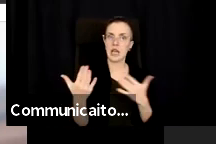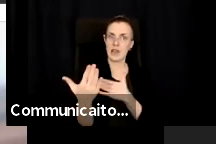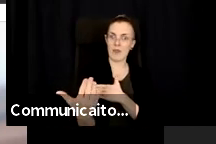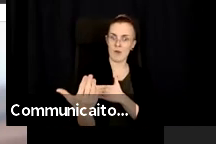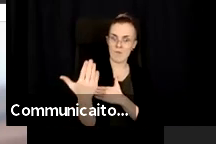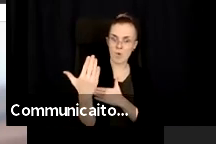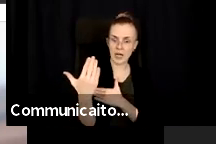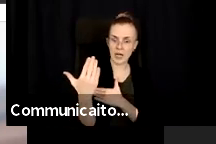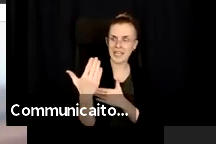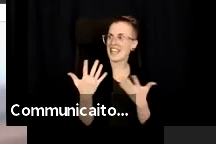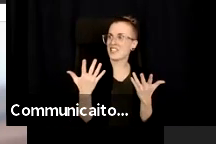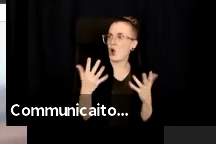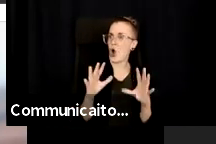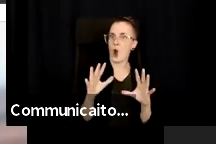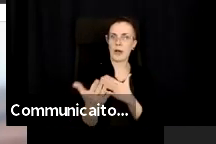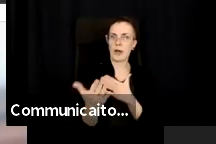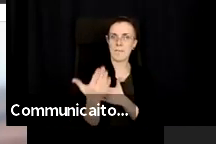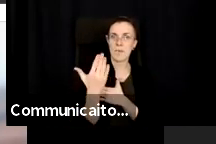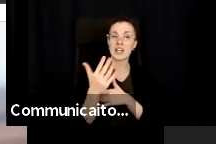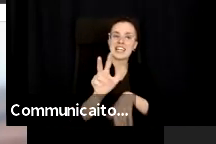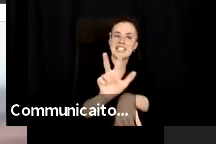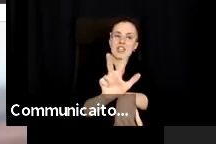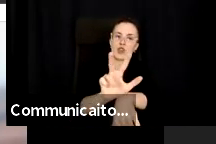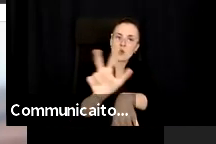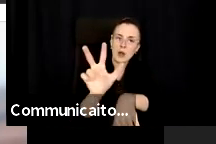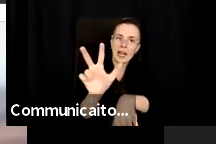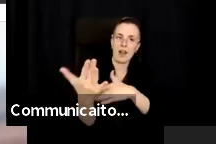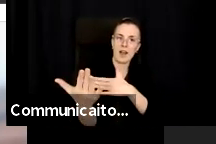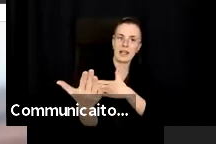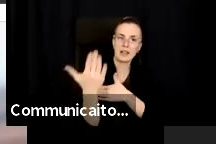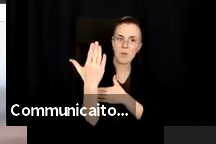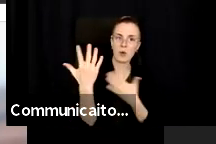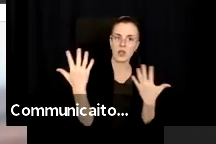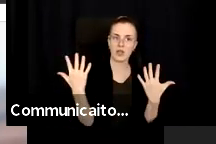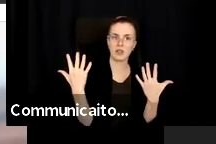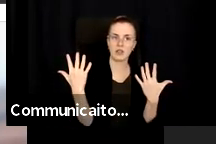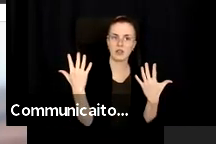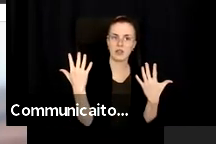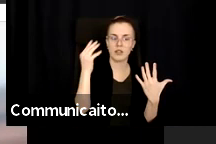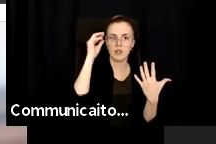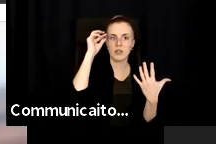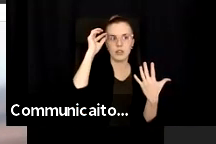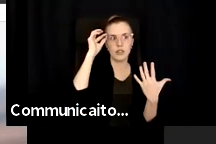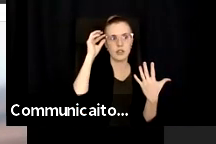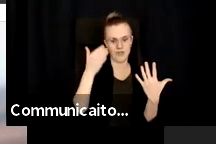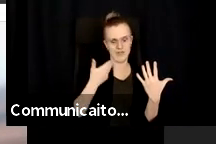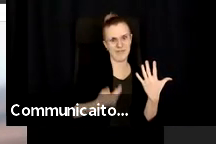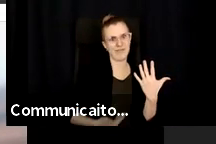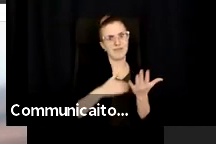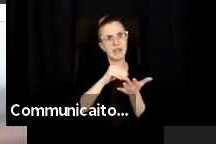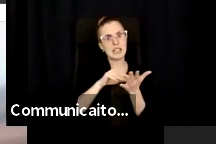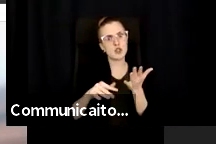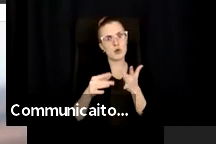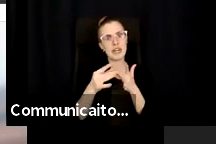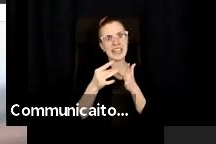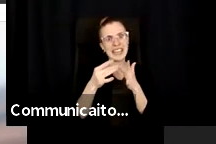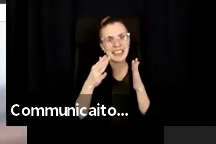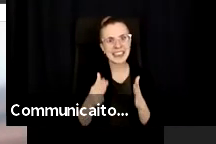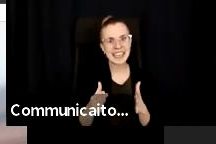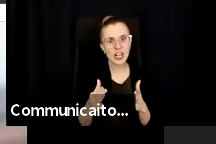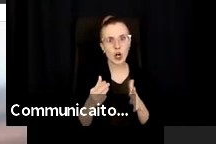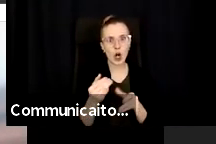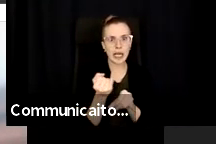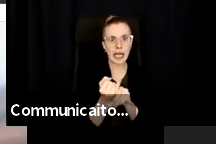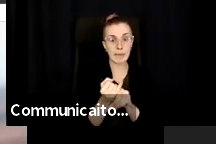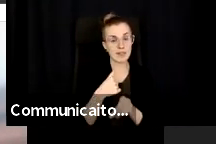is the morning. It is 3 o'clock in the morning. As a student leader on campus, I was lucky